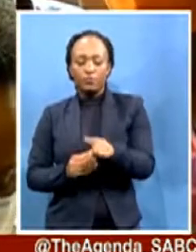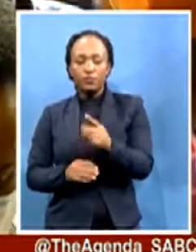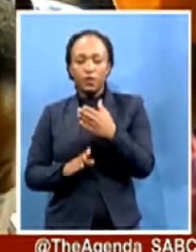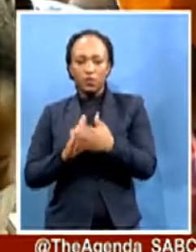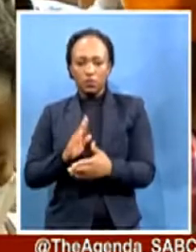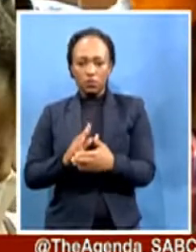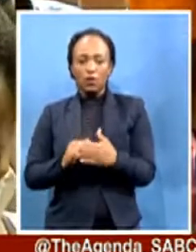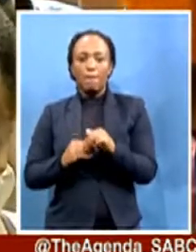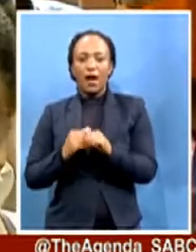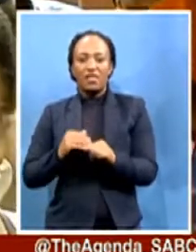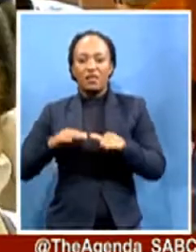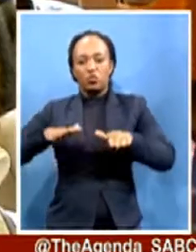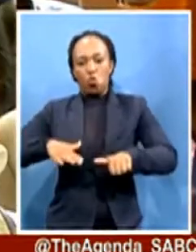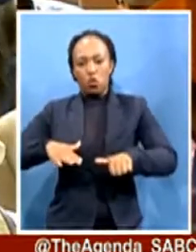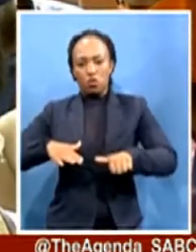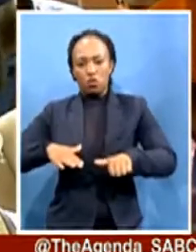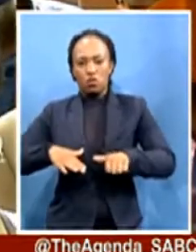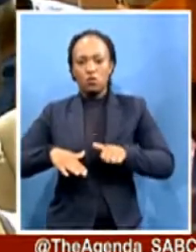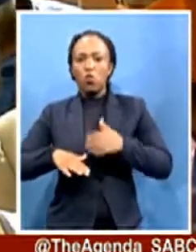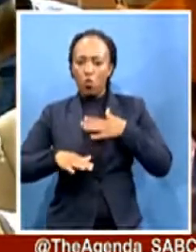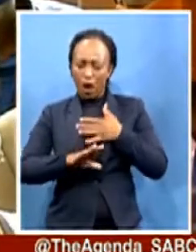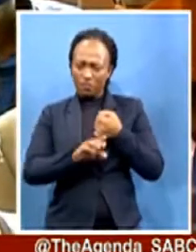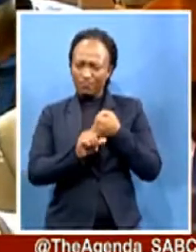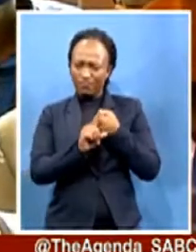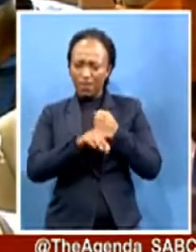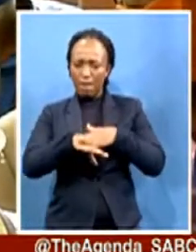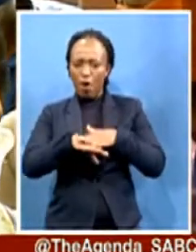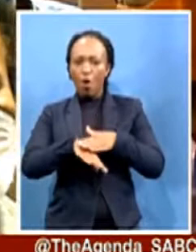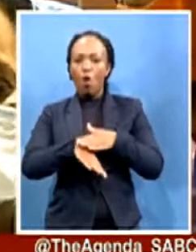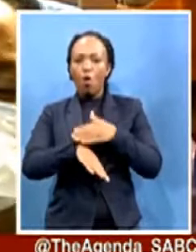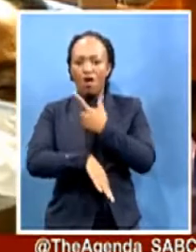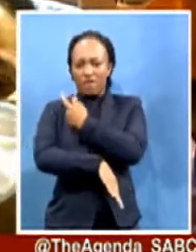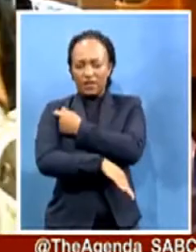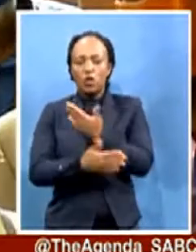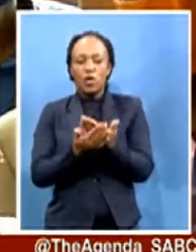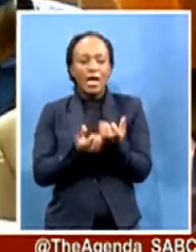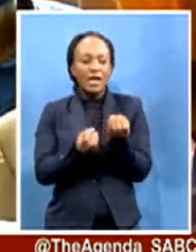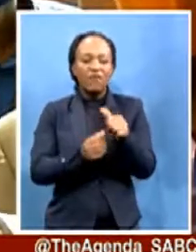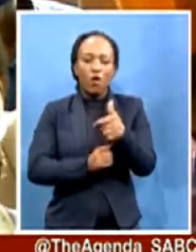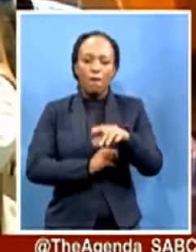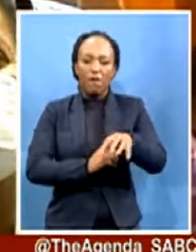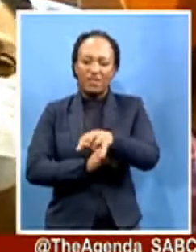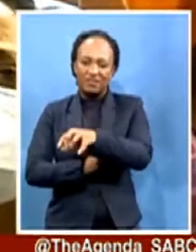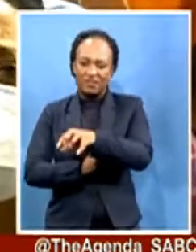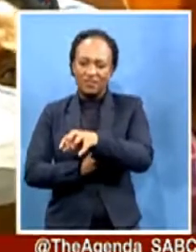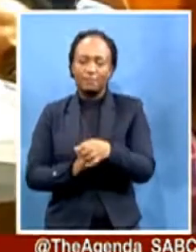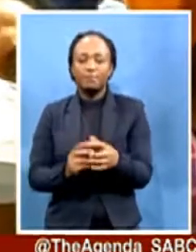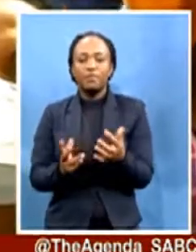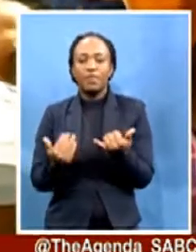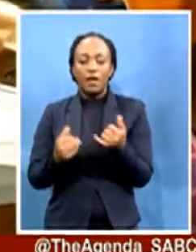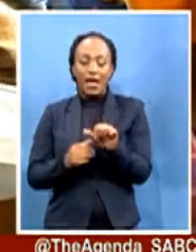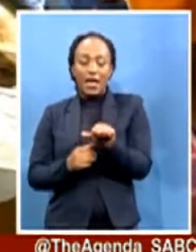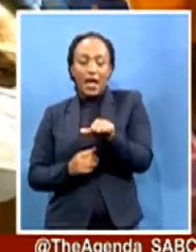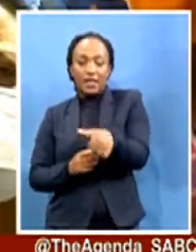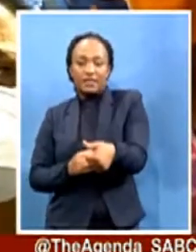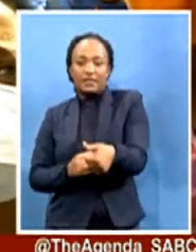we're distributing them all across. The next phase, which will be starting in the around the 17th of May, will